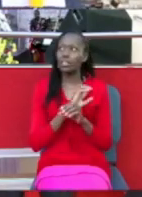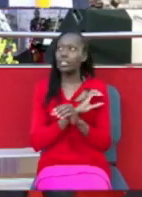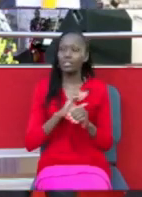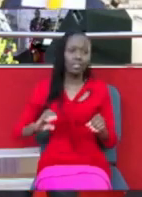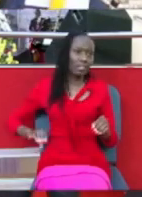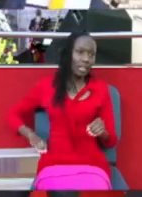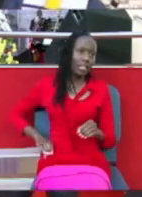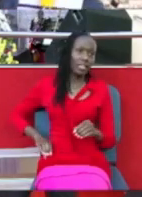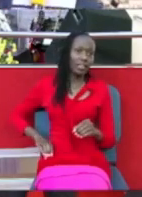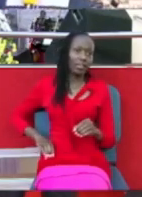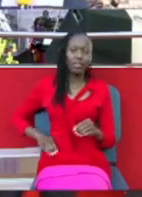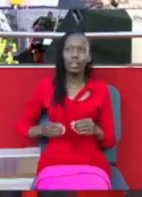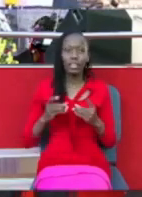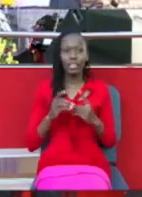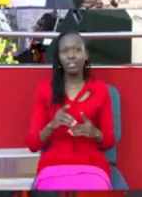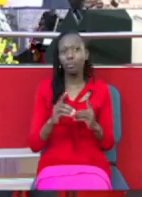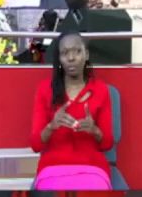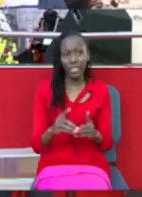And